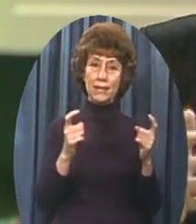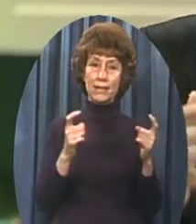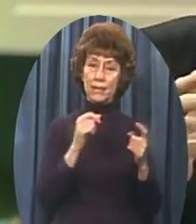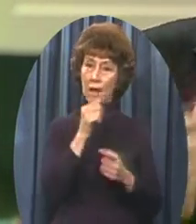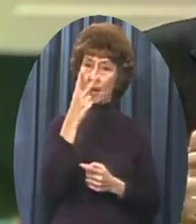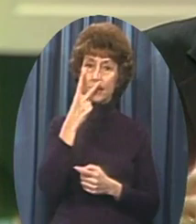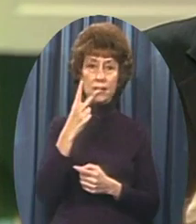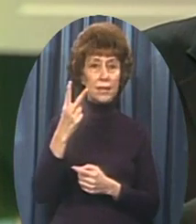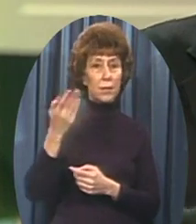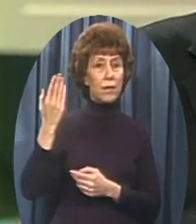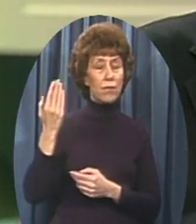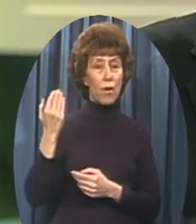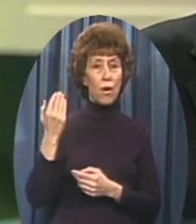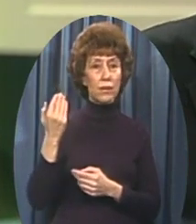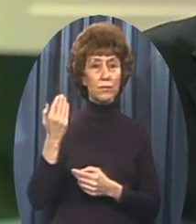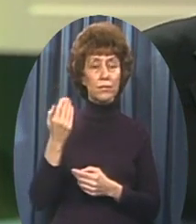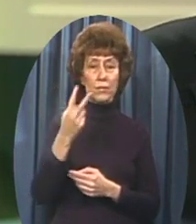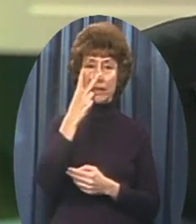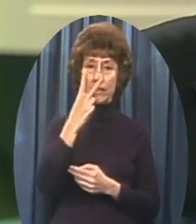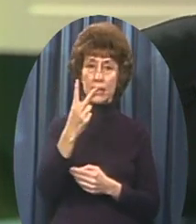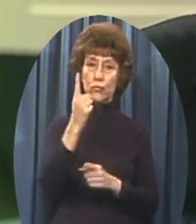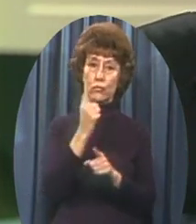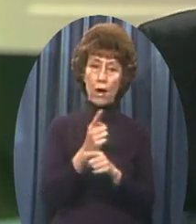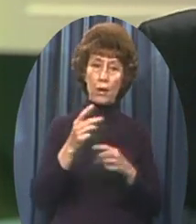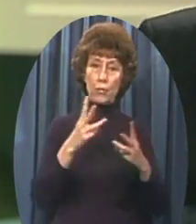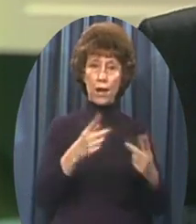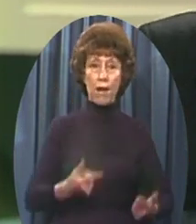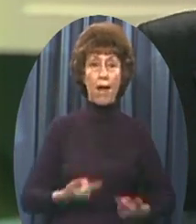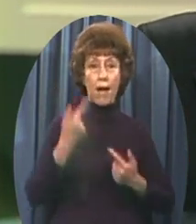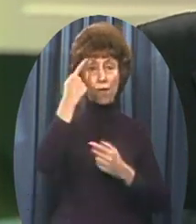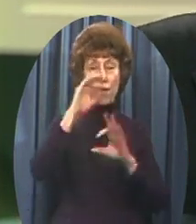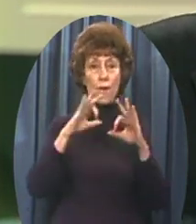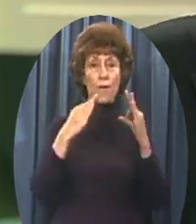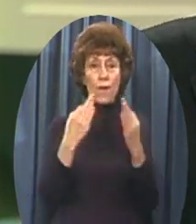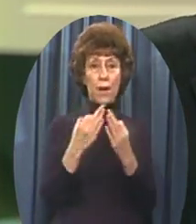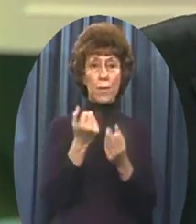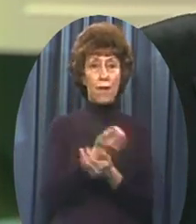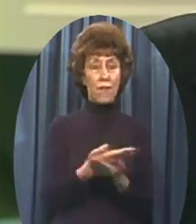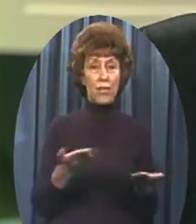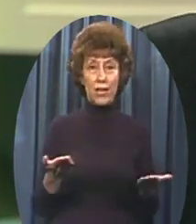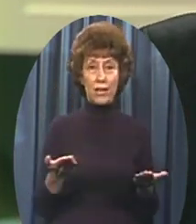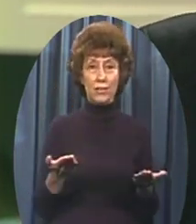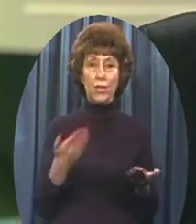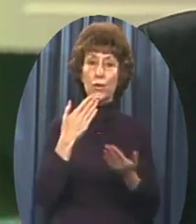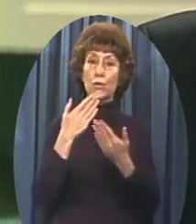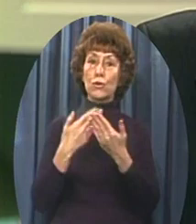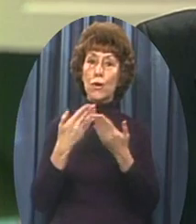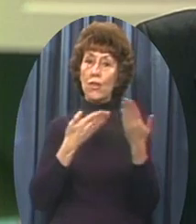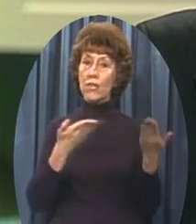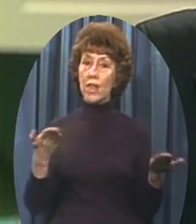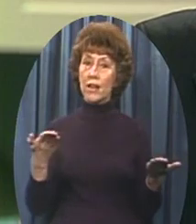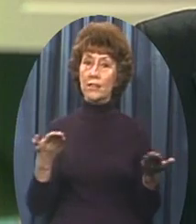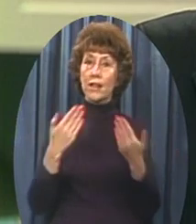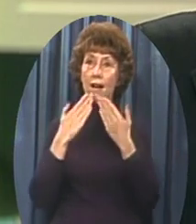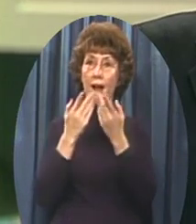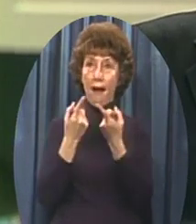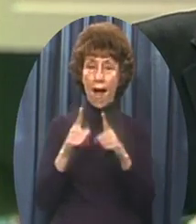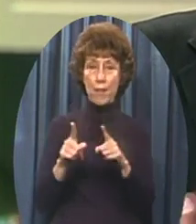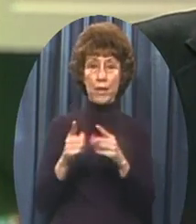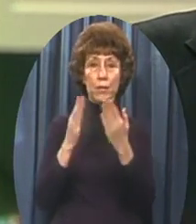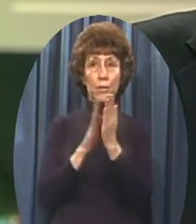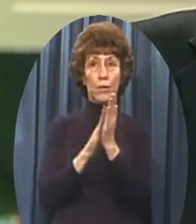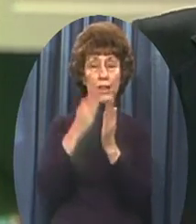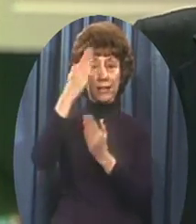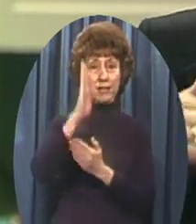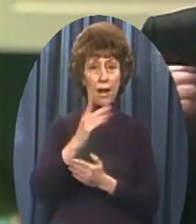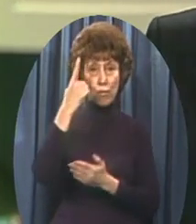right, of wrong, of decency, of integrity. And good things are happening, and we praise God for it. But we also did